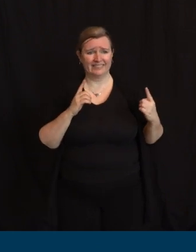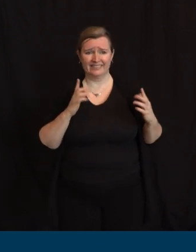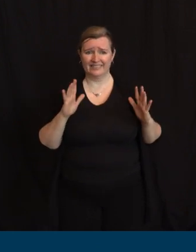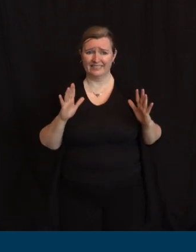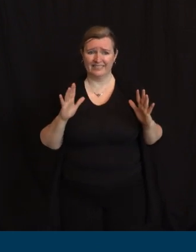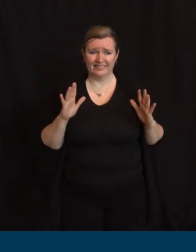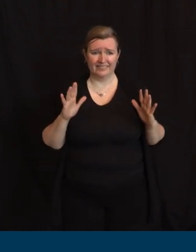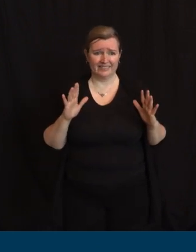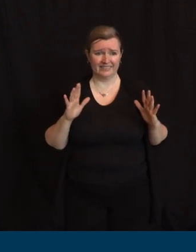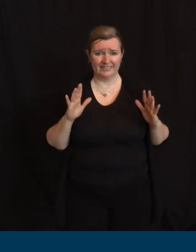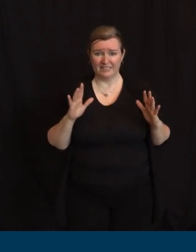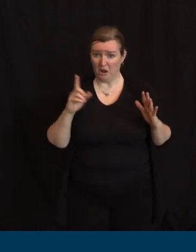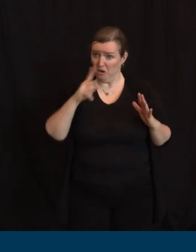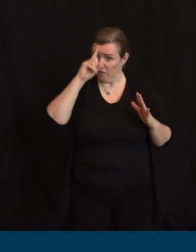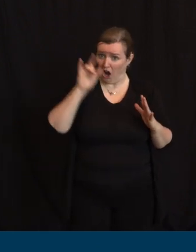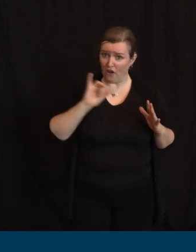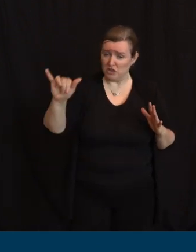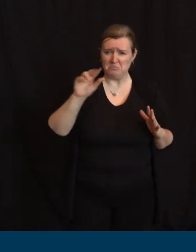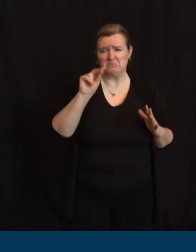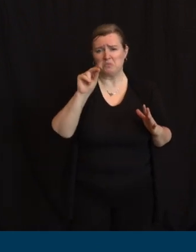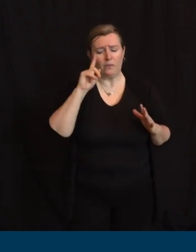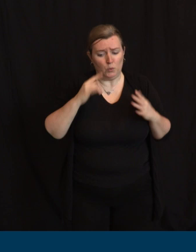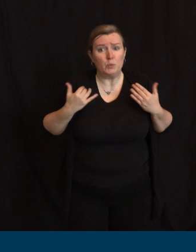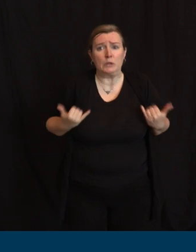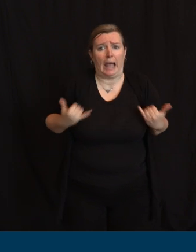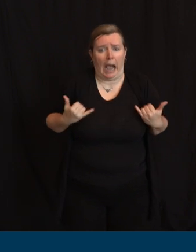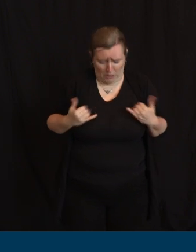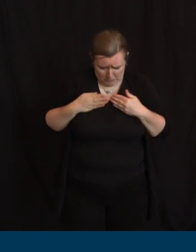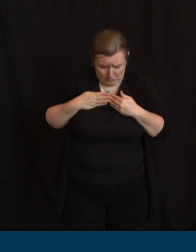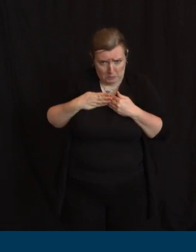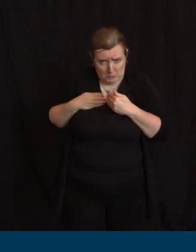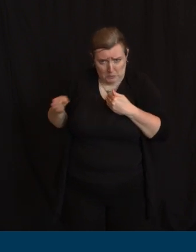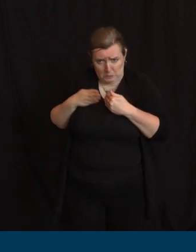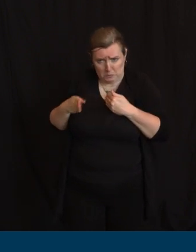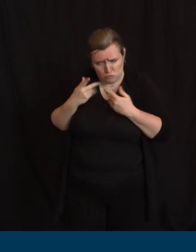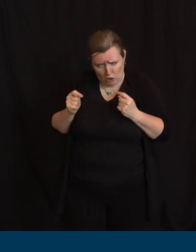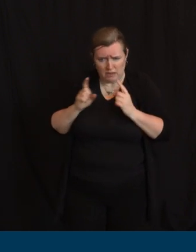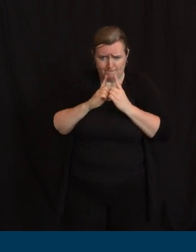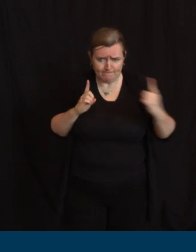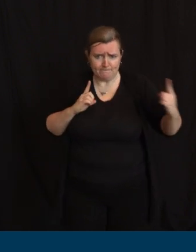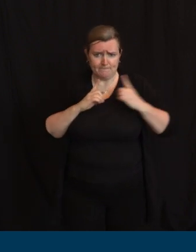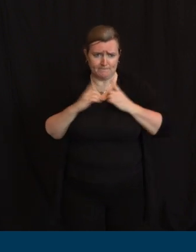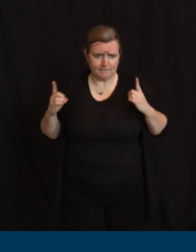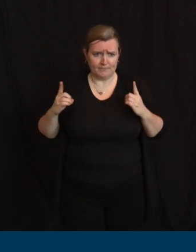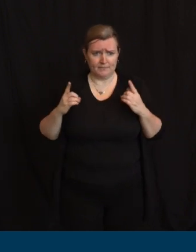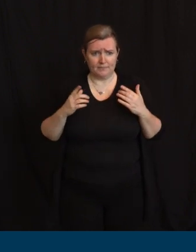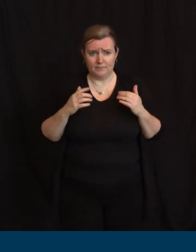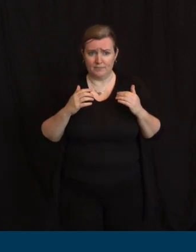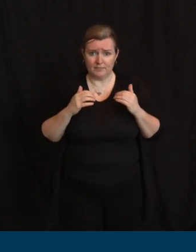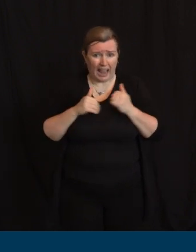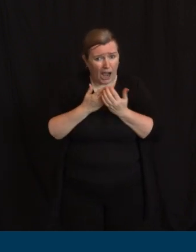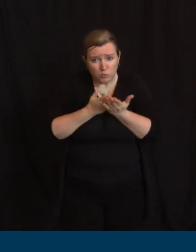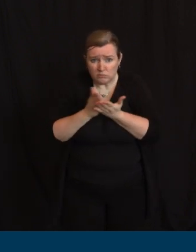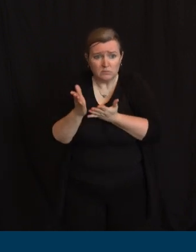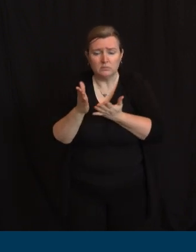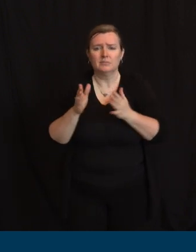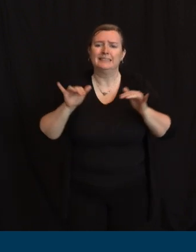get through this moment in time sooner than later, and the way we get through it is we stay home and we stay away from each other.